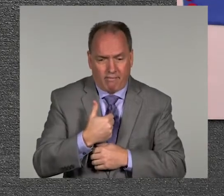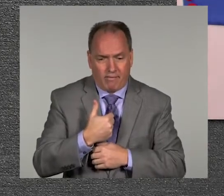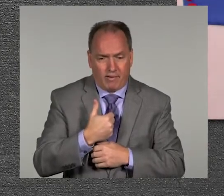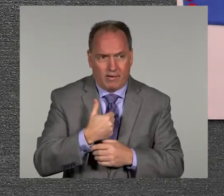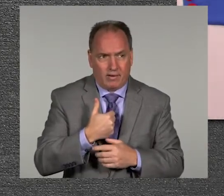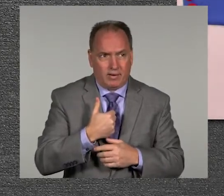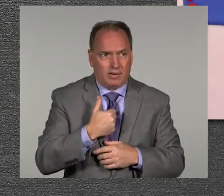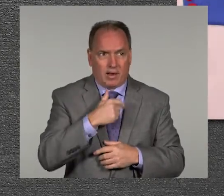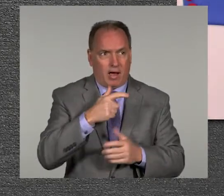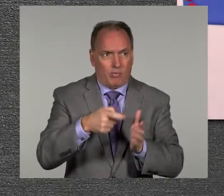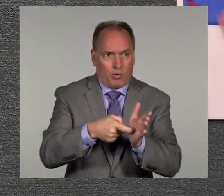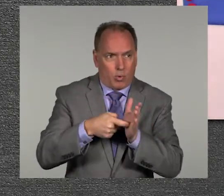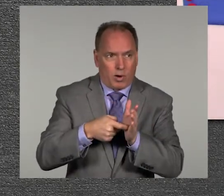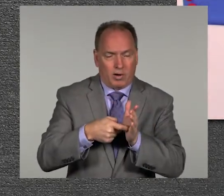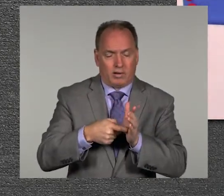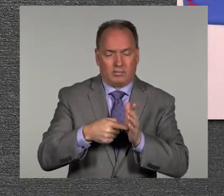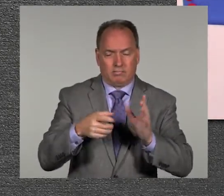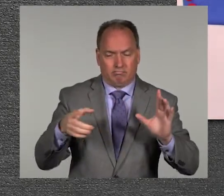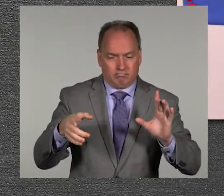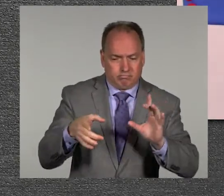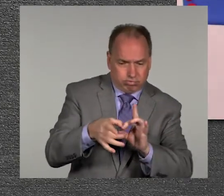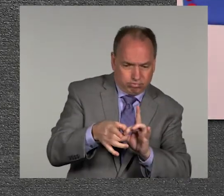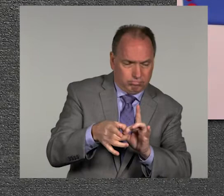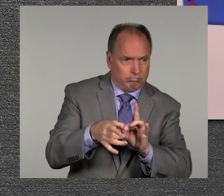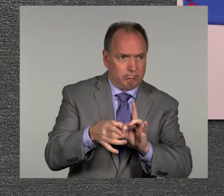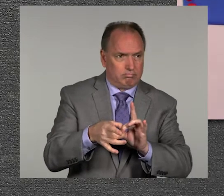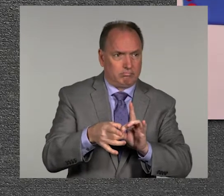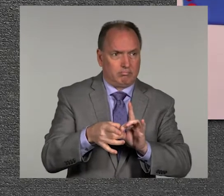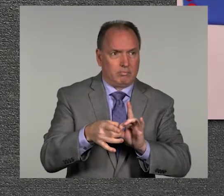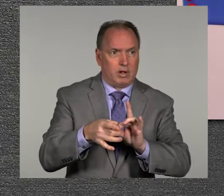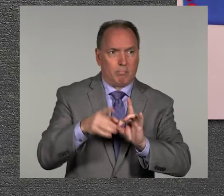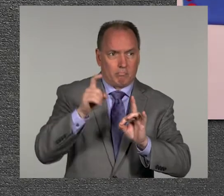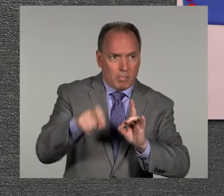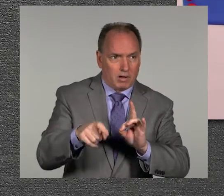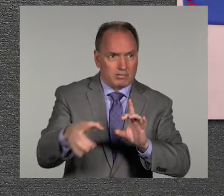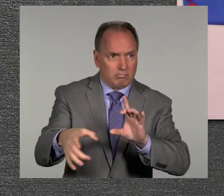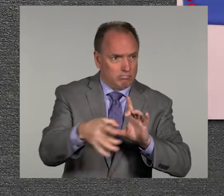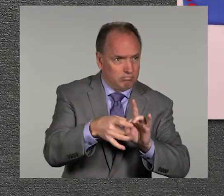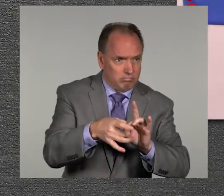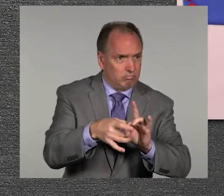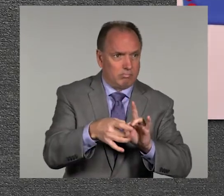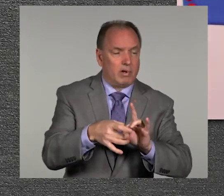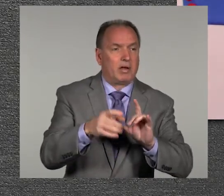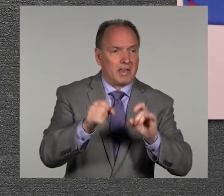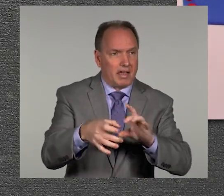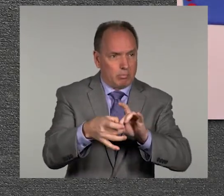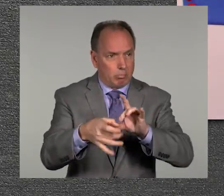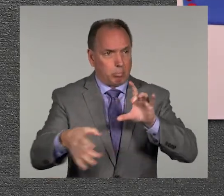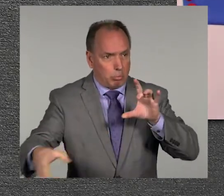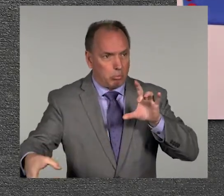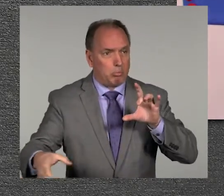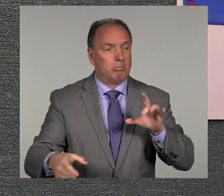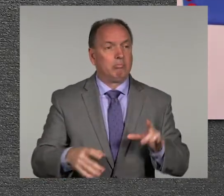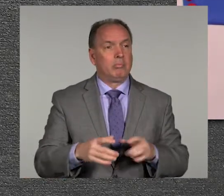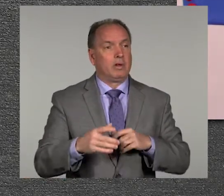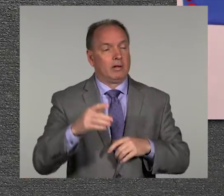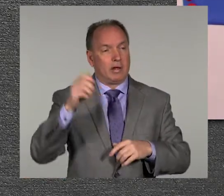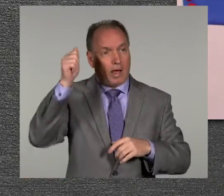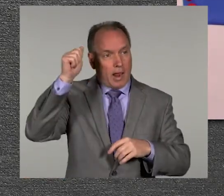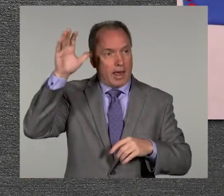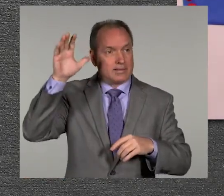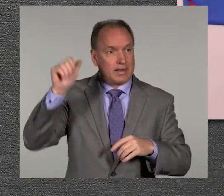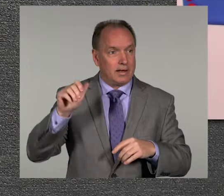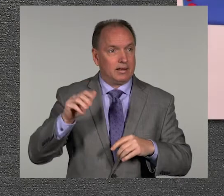be connected. So we have Alaska and Hawaii, which are not connected to the majority of the United States, and that's